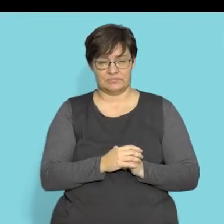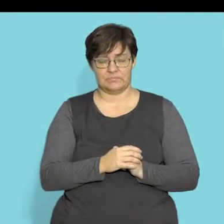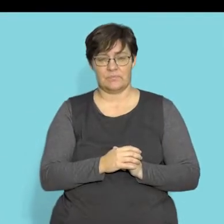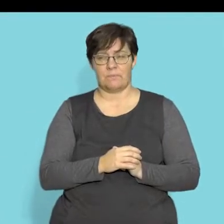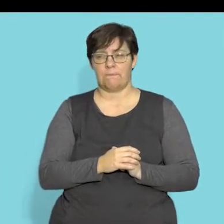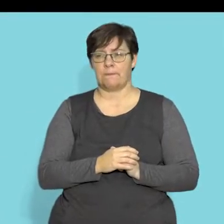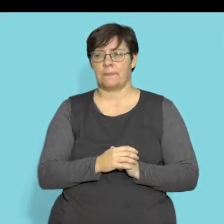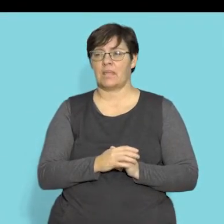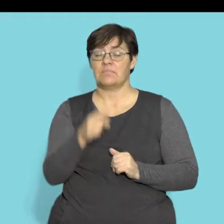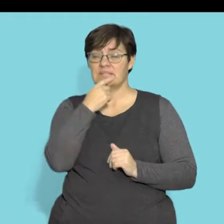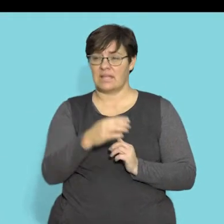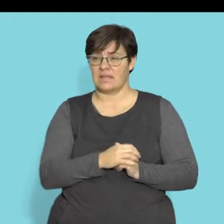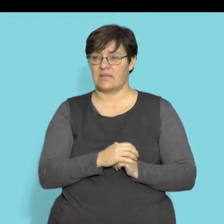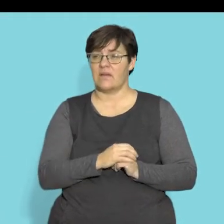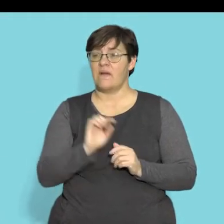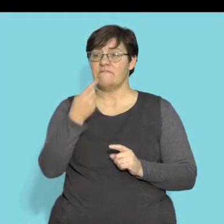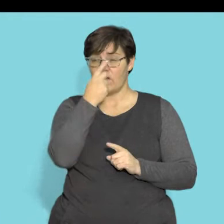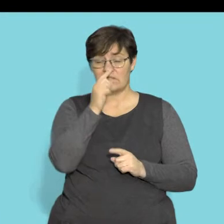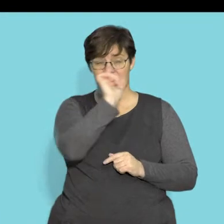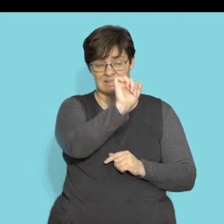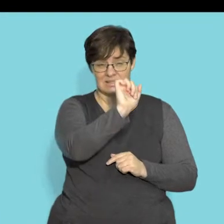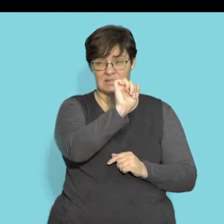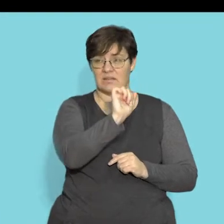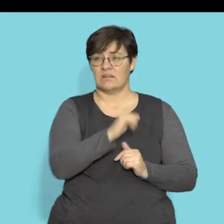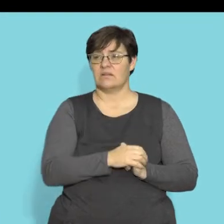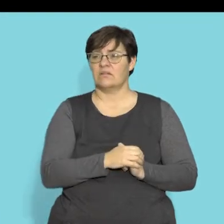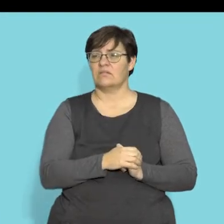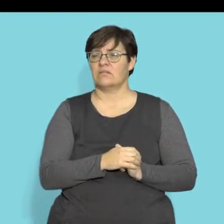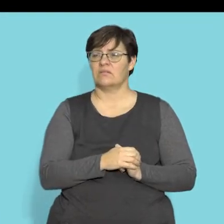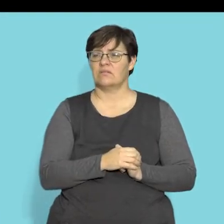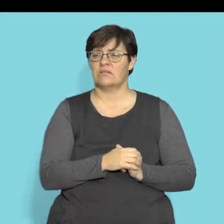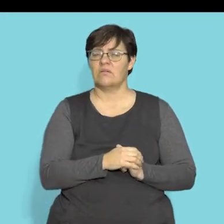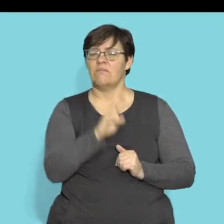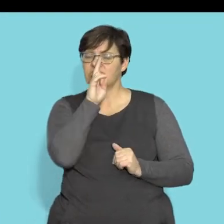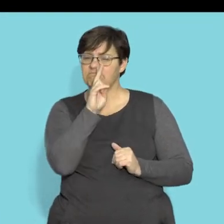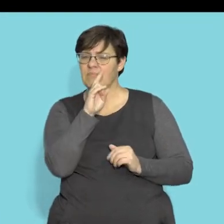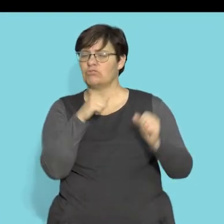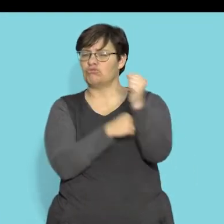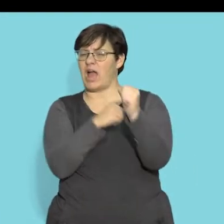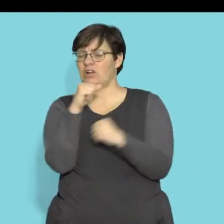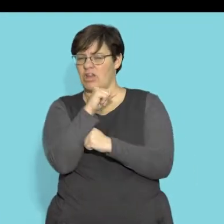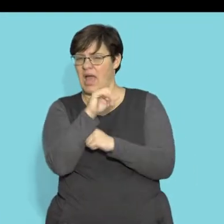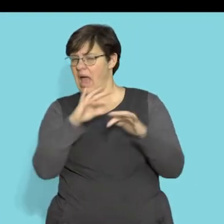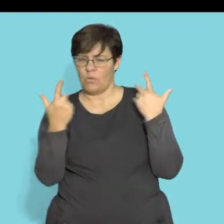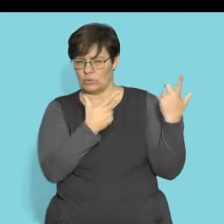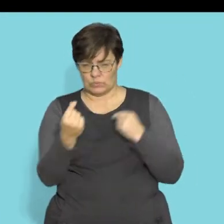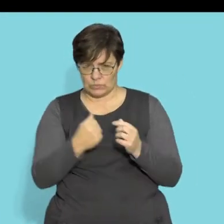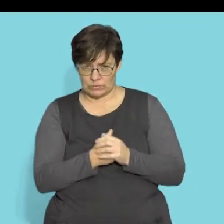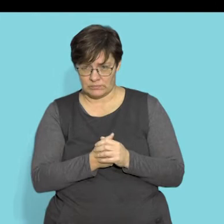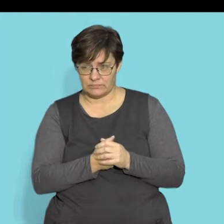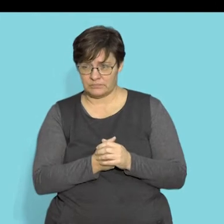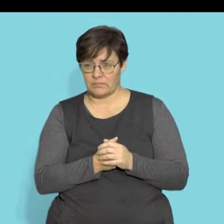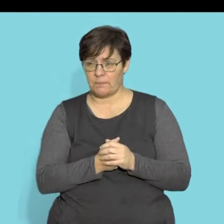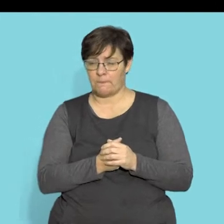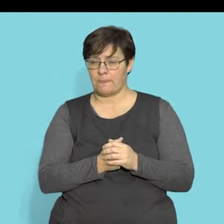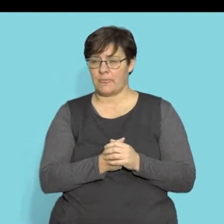So again, as I mentioned, in the first aspect, we've got to be able to very quickly refer to the first aspect.